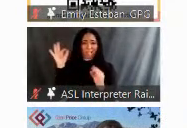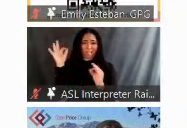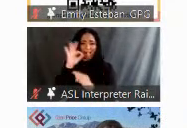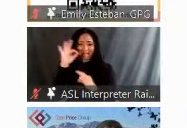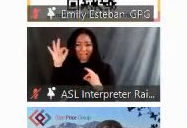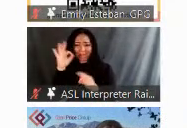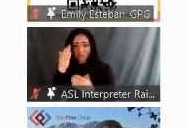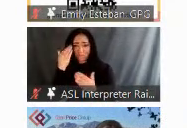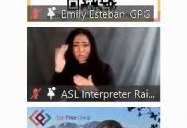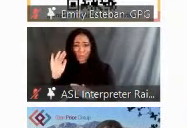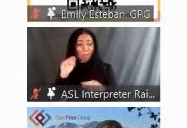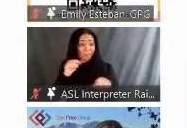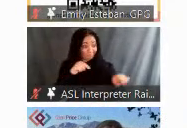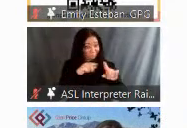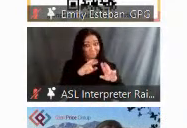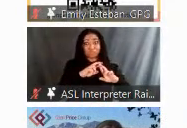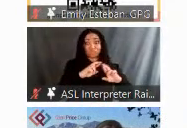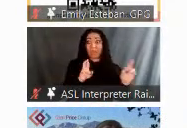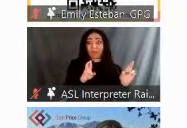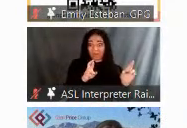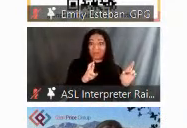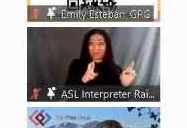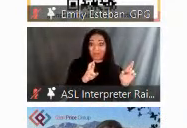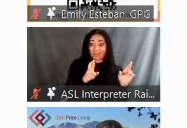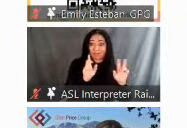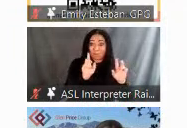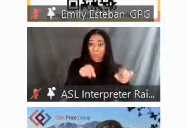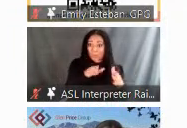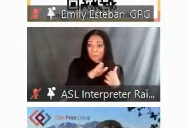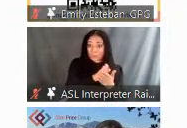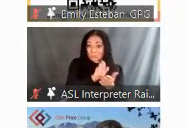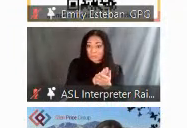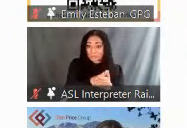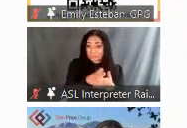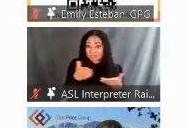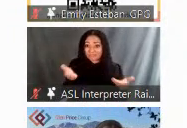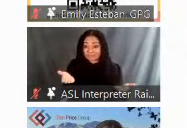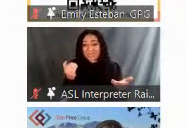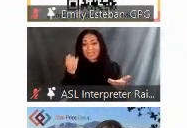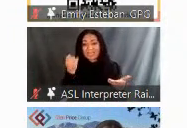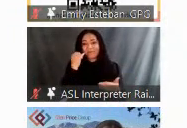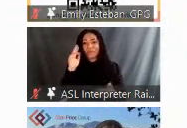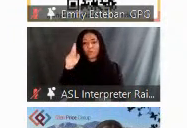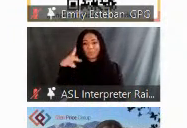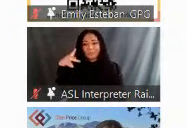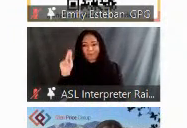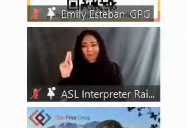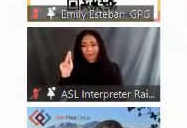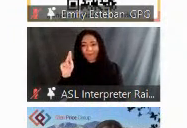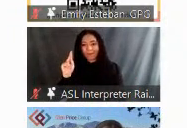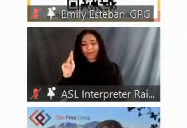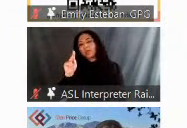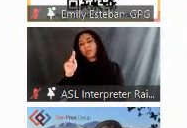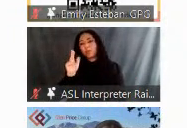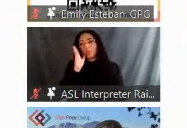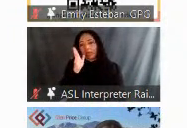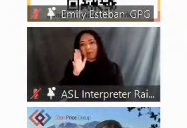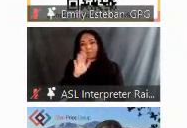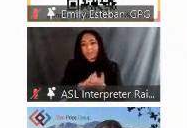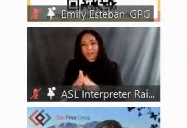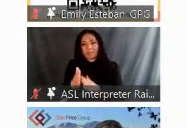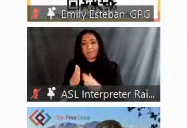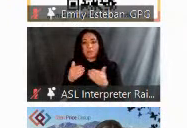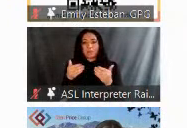group of kids are prepared to go to school. And also, if the UPK is going to be universal, as they are saying,